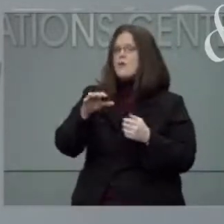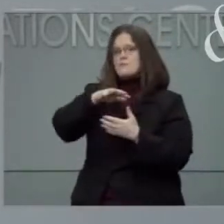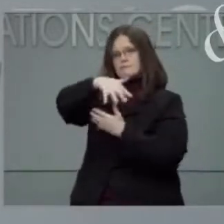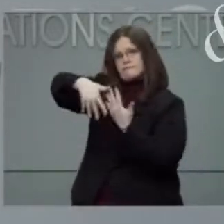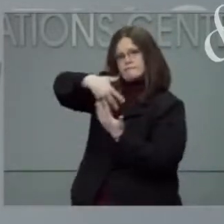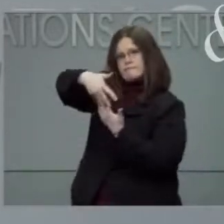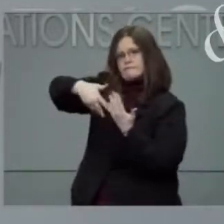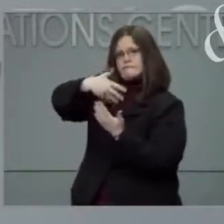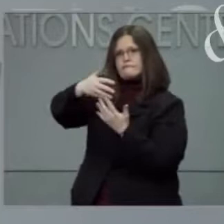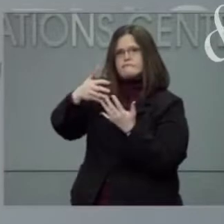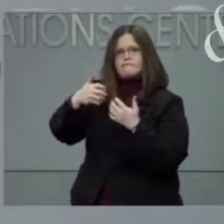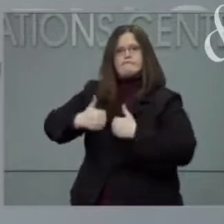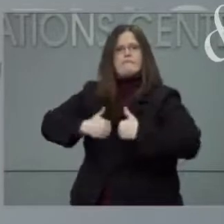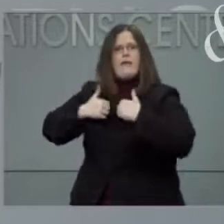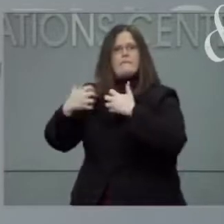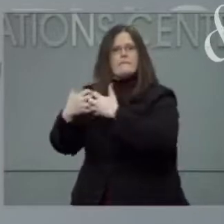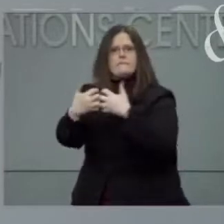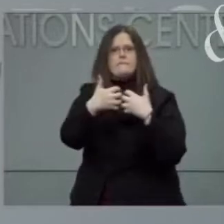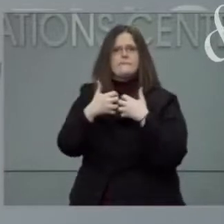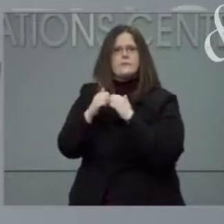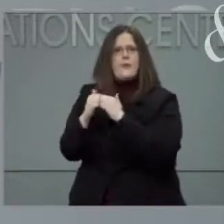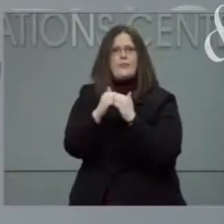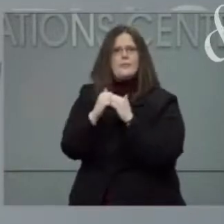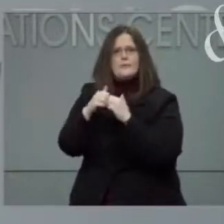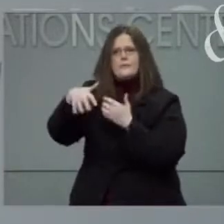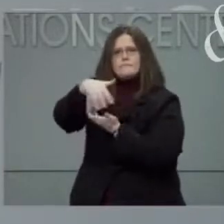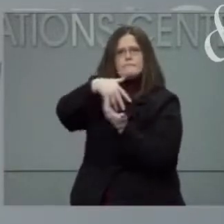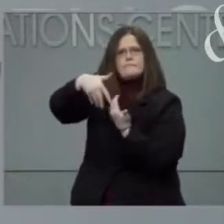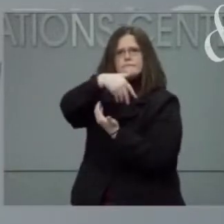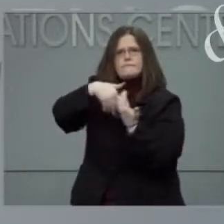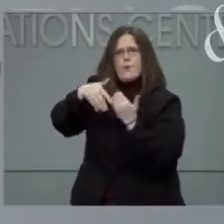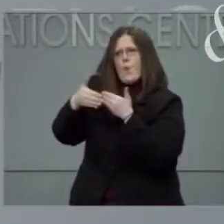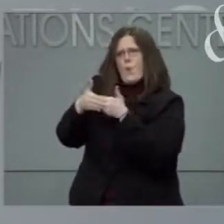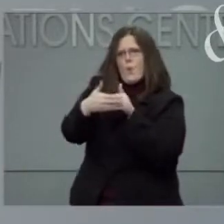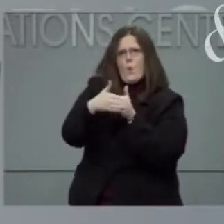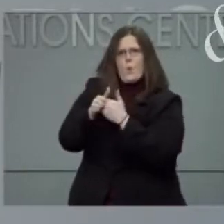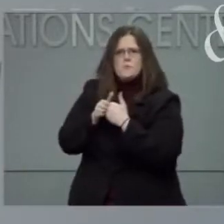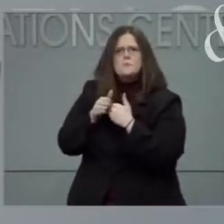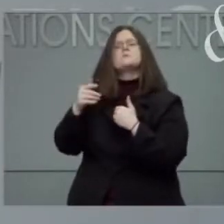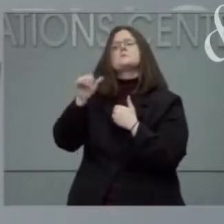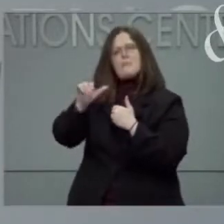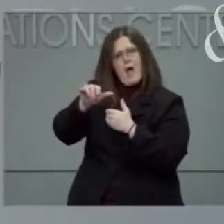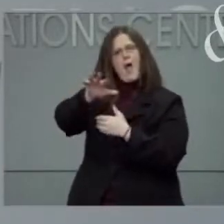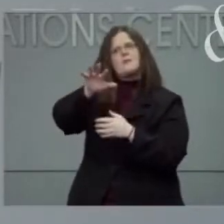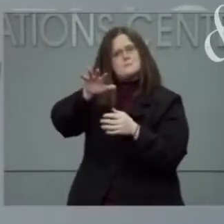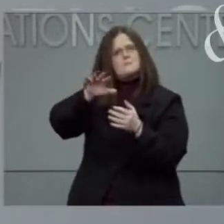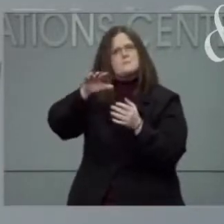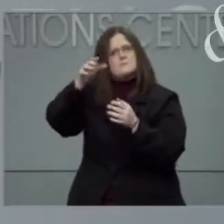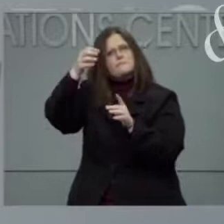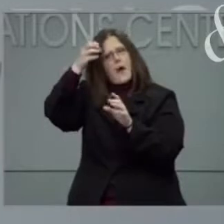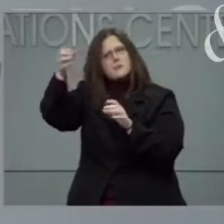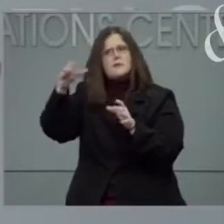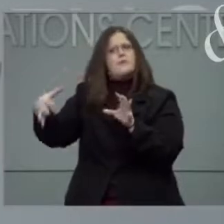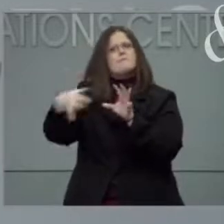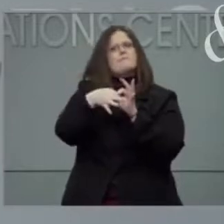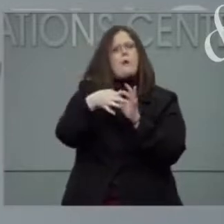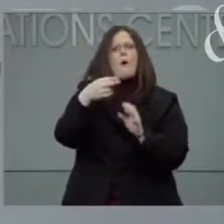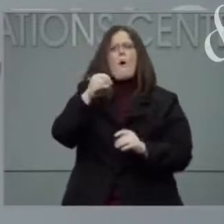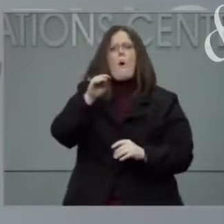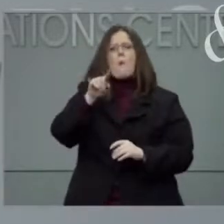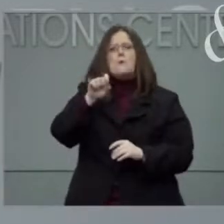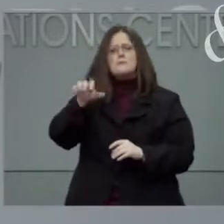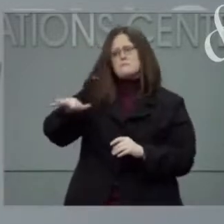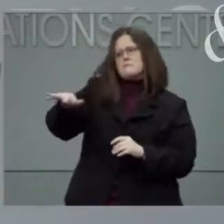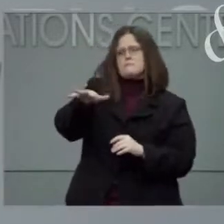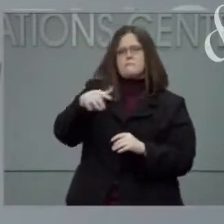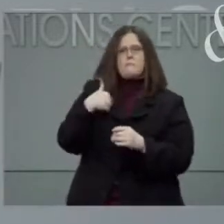include making sure that we're able to get vaccine to our homeless population as well. As the governor mentioned, this has been an area of focus for